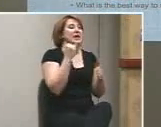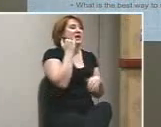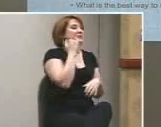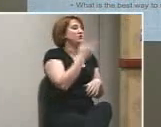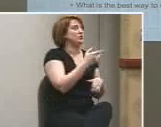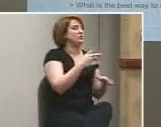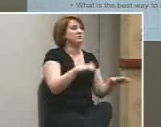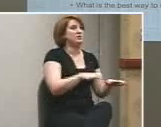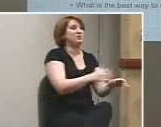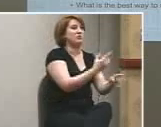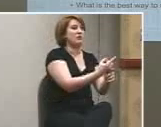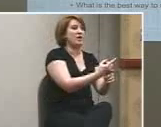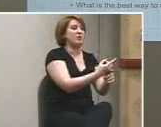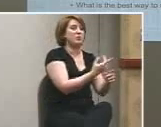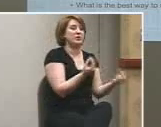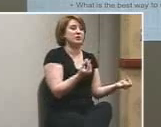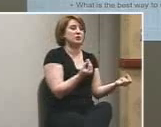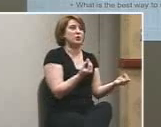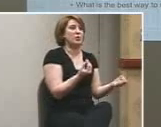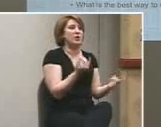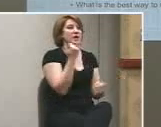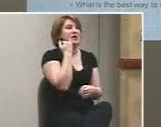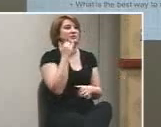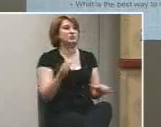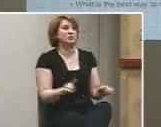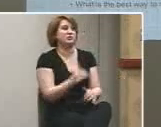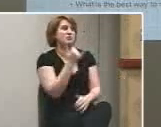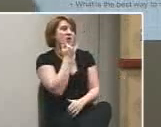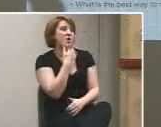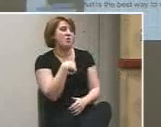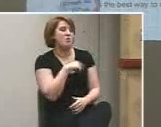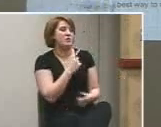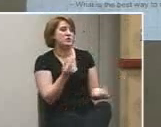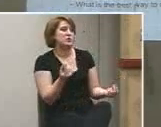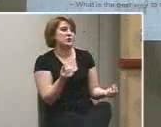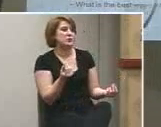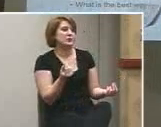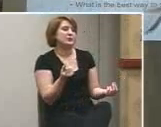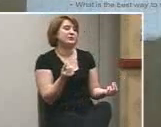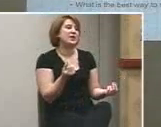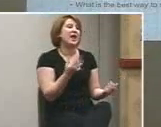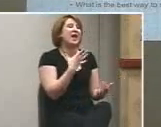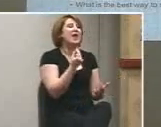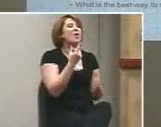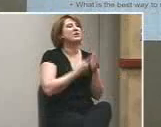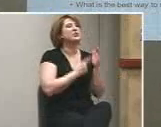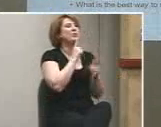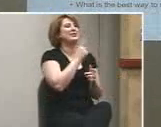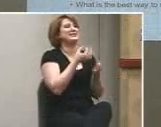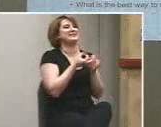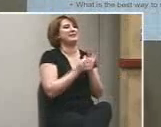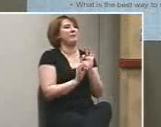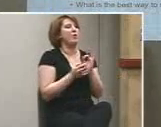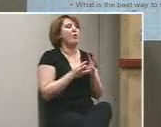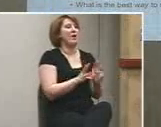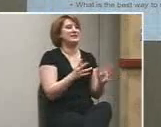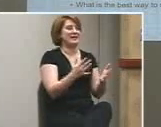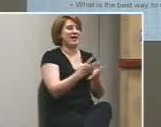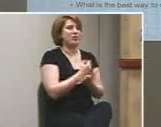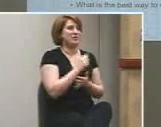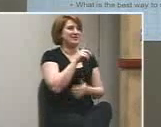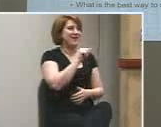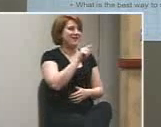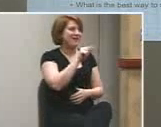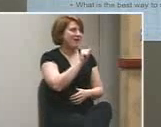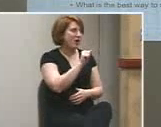right, what will we do? And when she does it wrong, what will we do? And what would be a really simple way to gather some